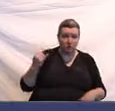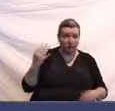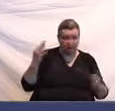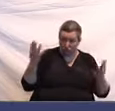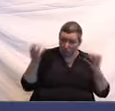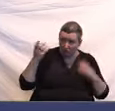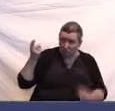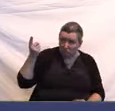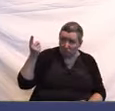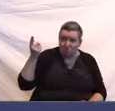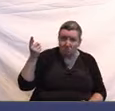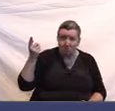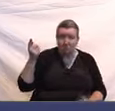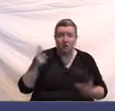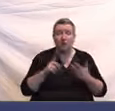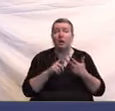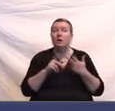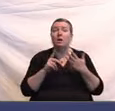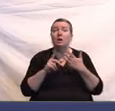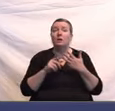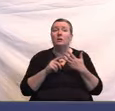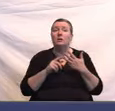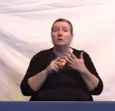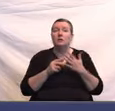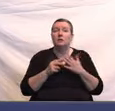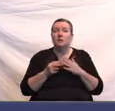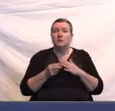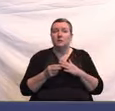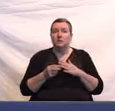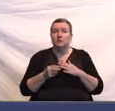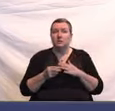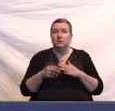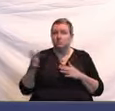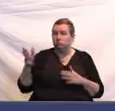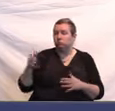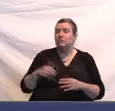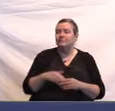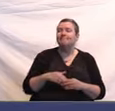desired? And that's it. Thank you. Thank you, Daniel.